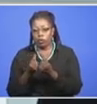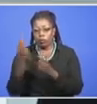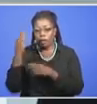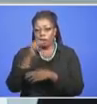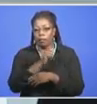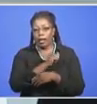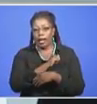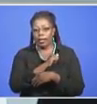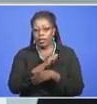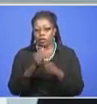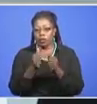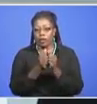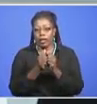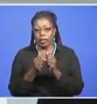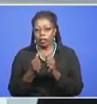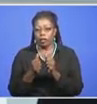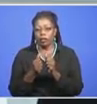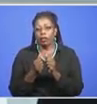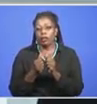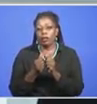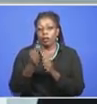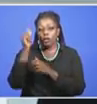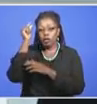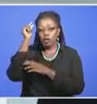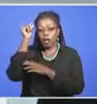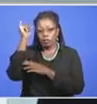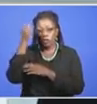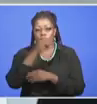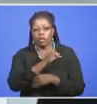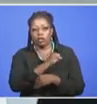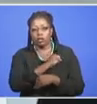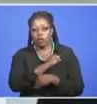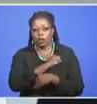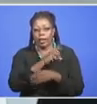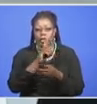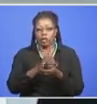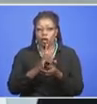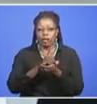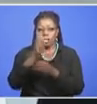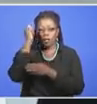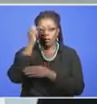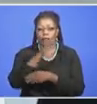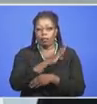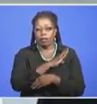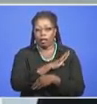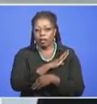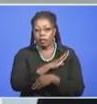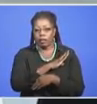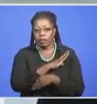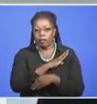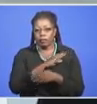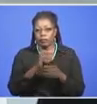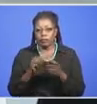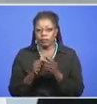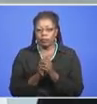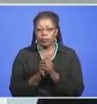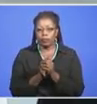Adderley, together with Julian Stewart and Dr. Timothy Barrett, Dr. Julian Stewart as